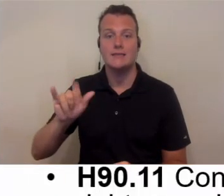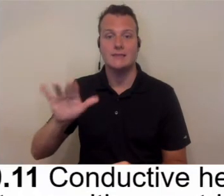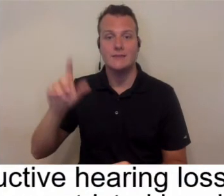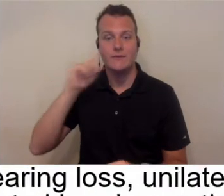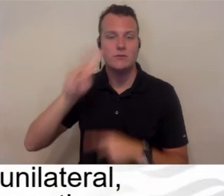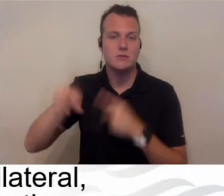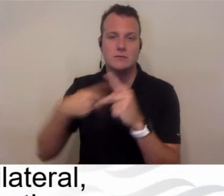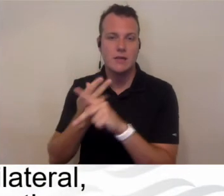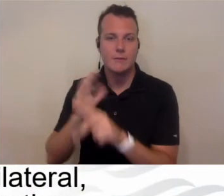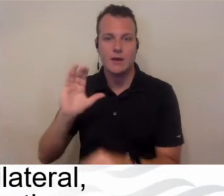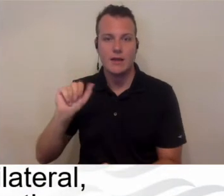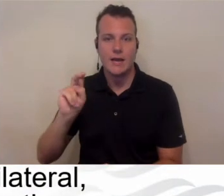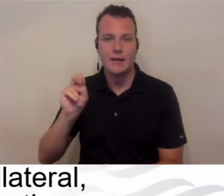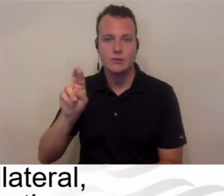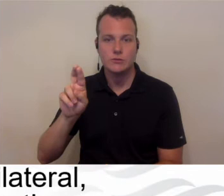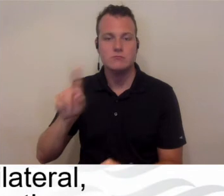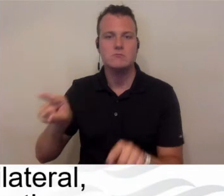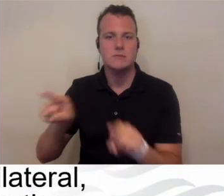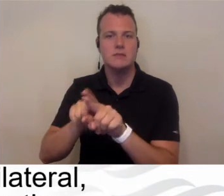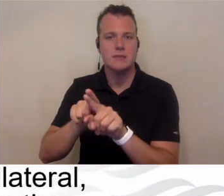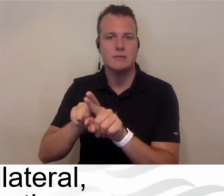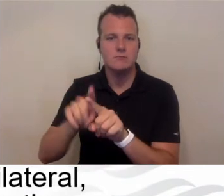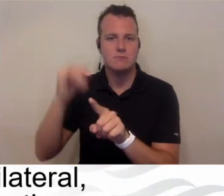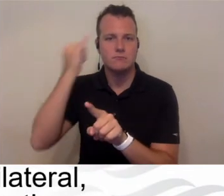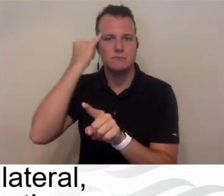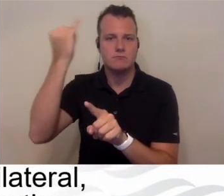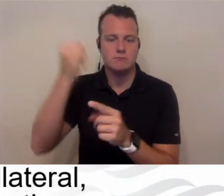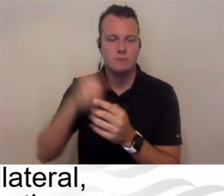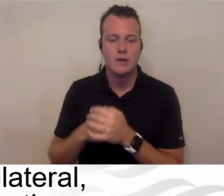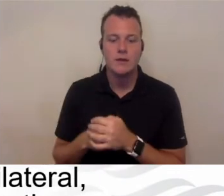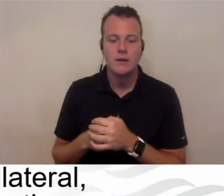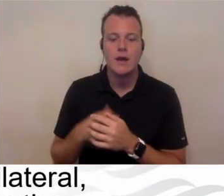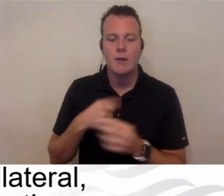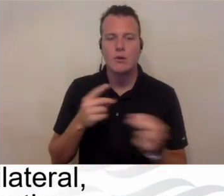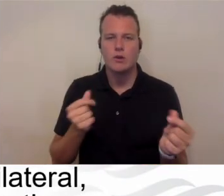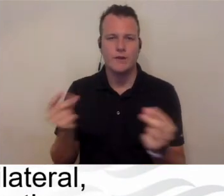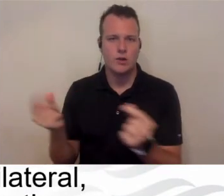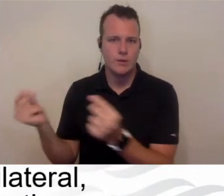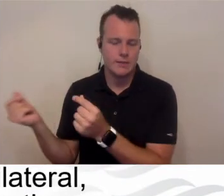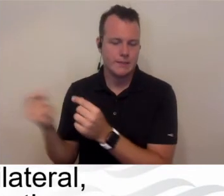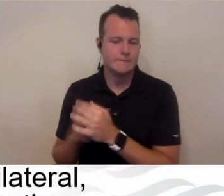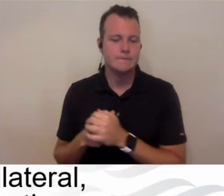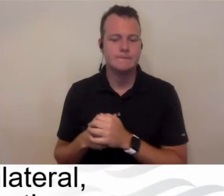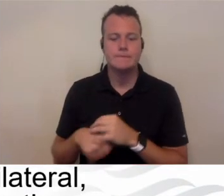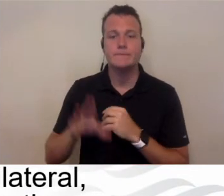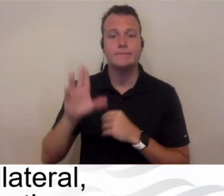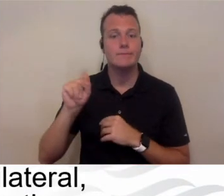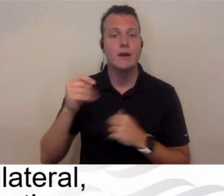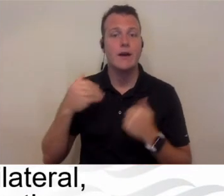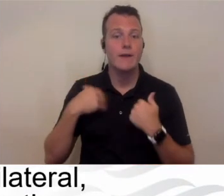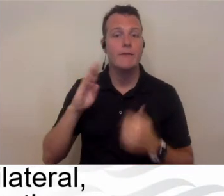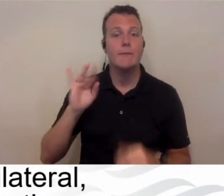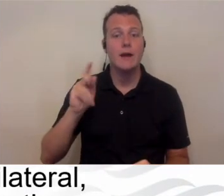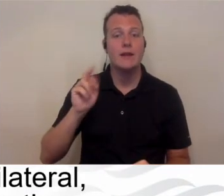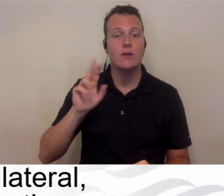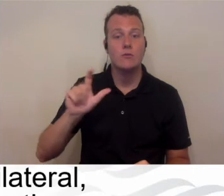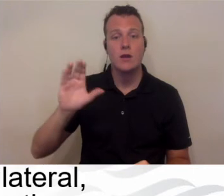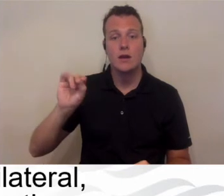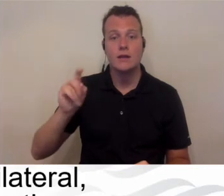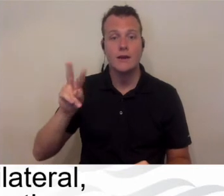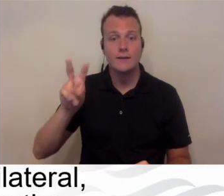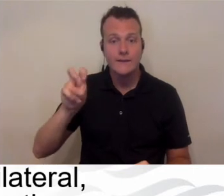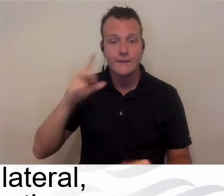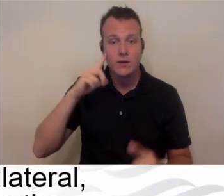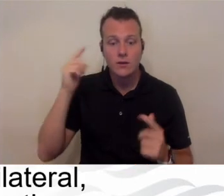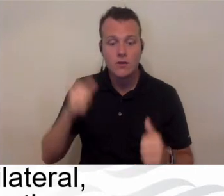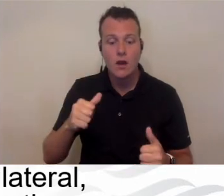thing. So I'm going to go through these very quickly. But there's the bilateral conductive hearing loss code, and generally you don't want a